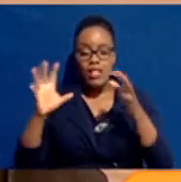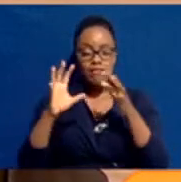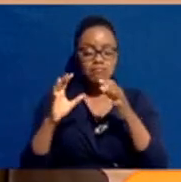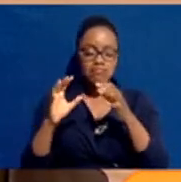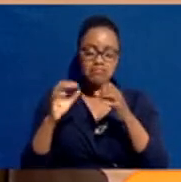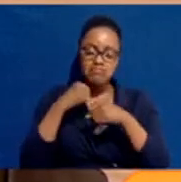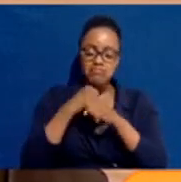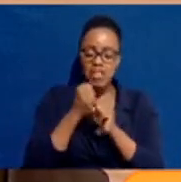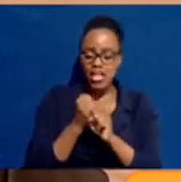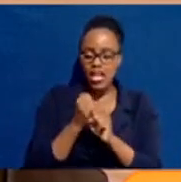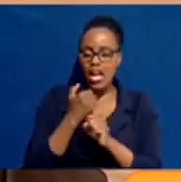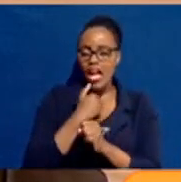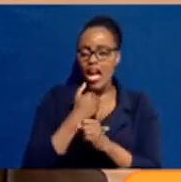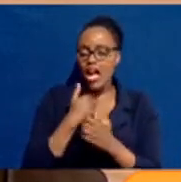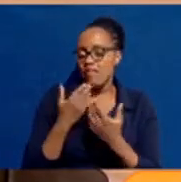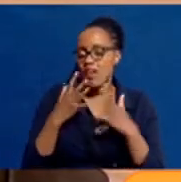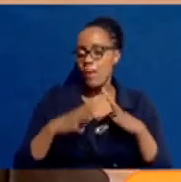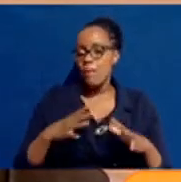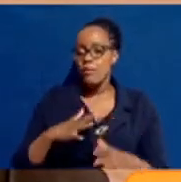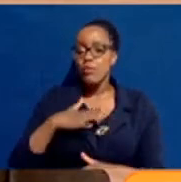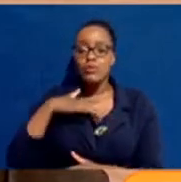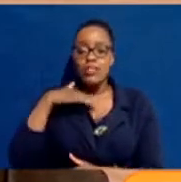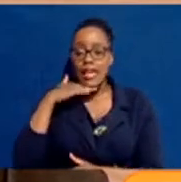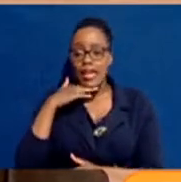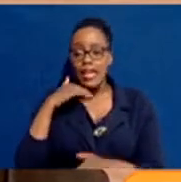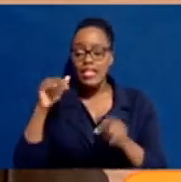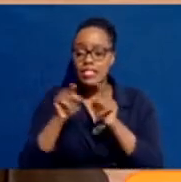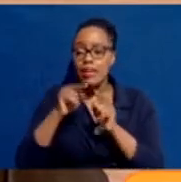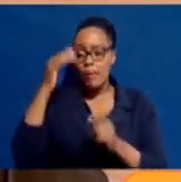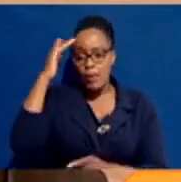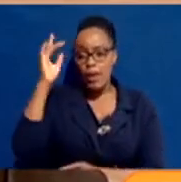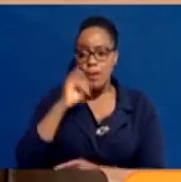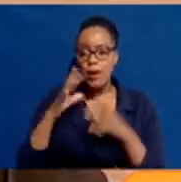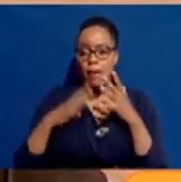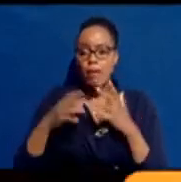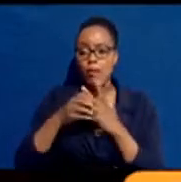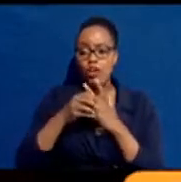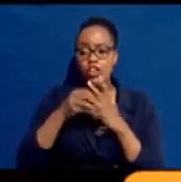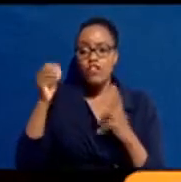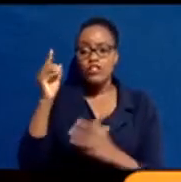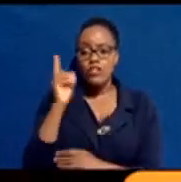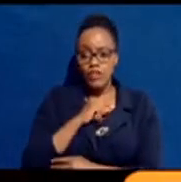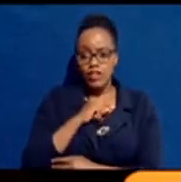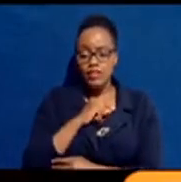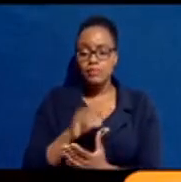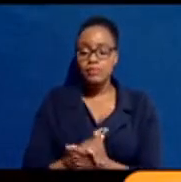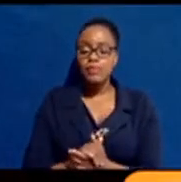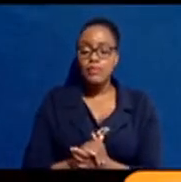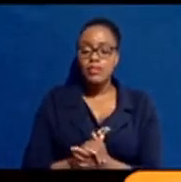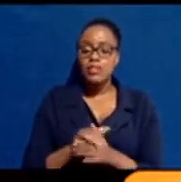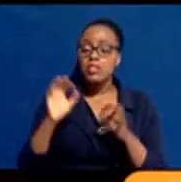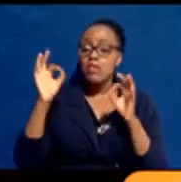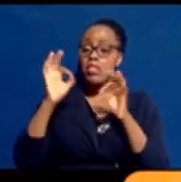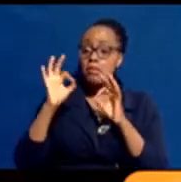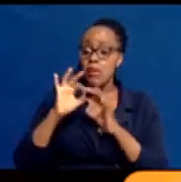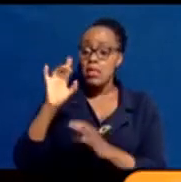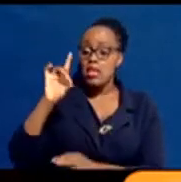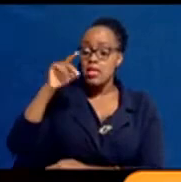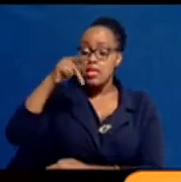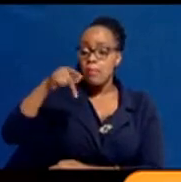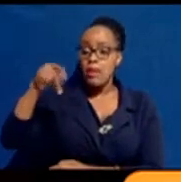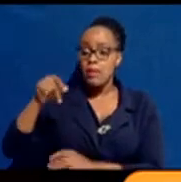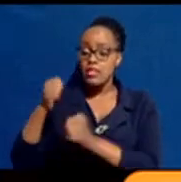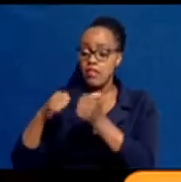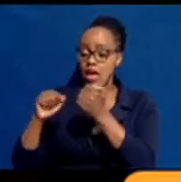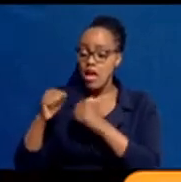unnecessary loss of life. I know of people who have divorced. Wakumile was perturbed that the DPP acted